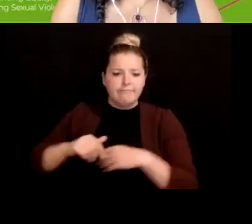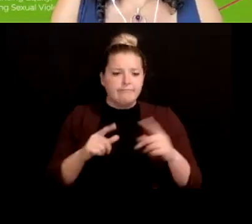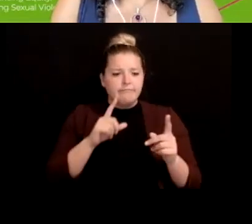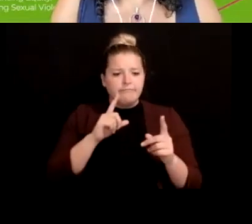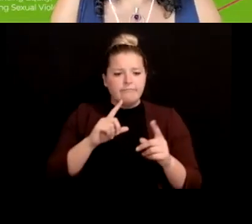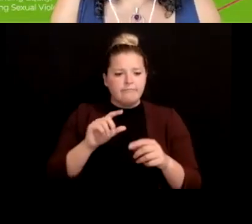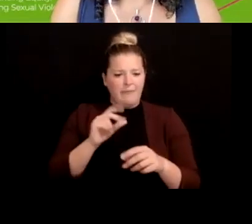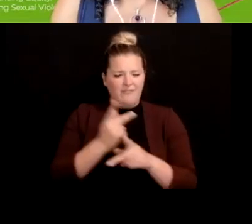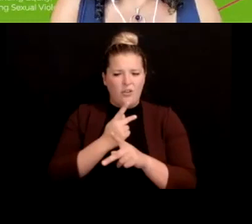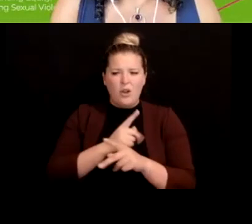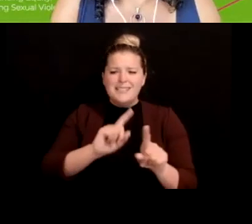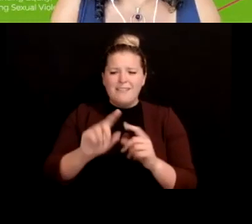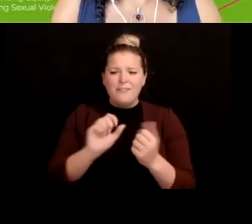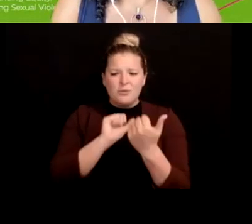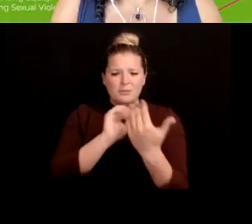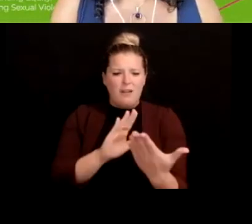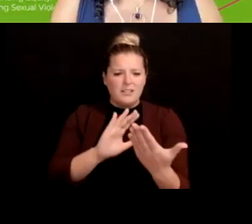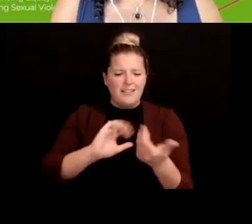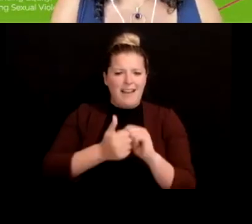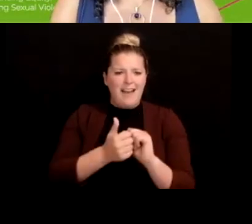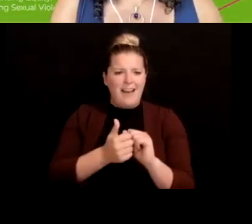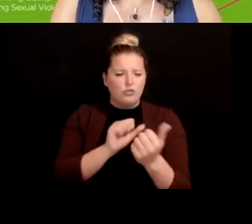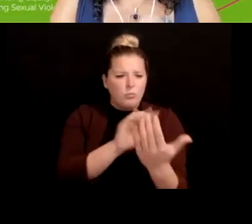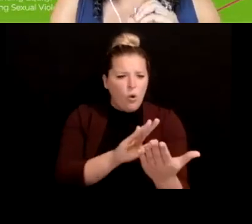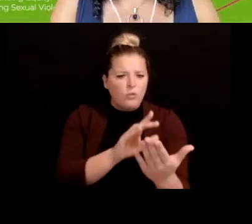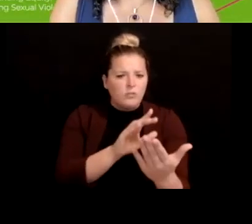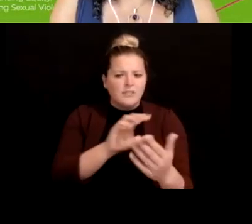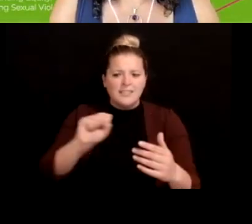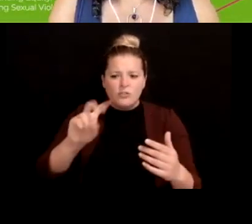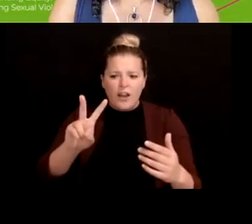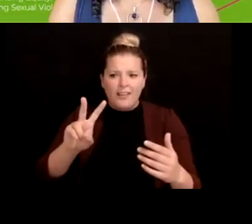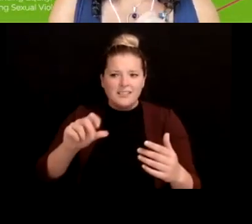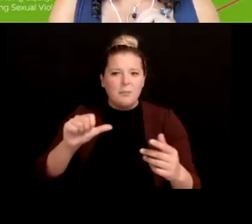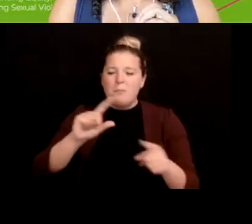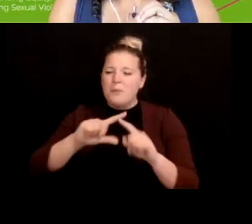sexual violence that don't involve police. That you say this is not